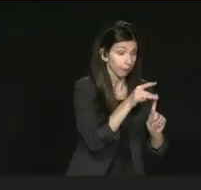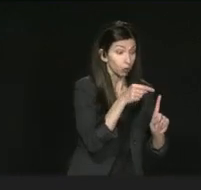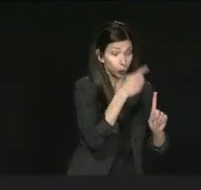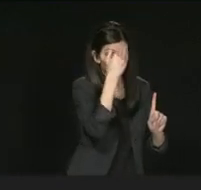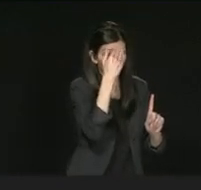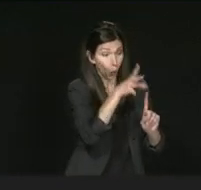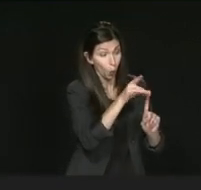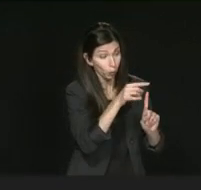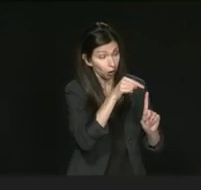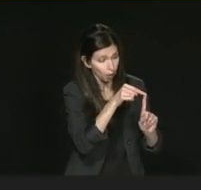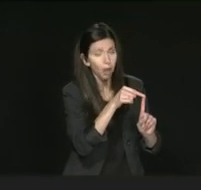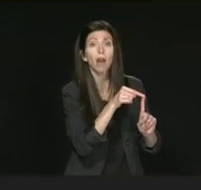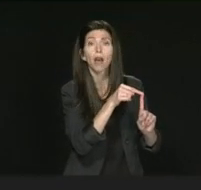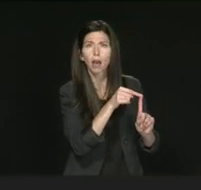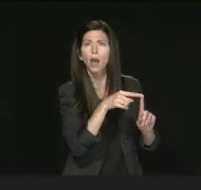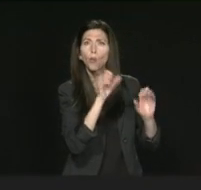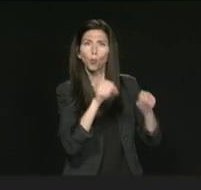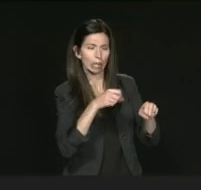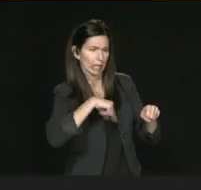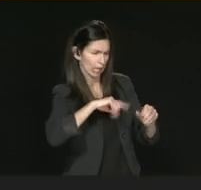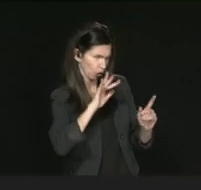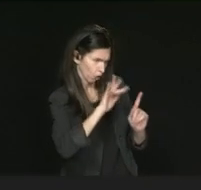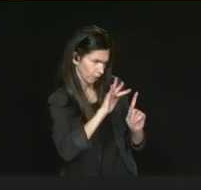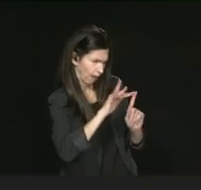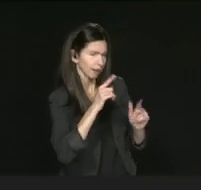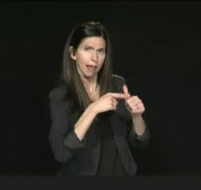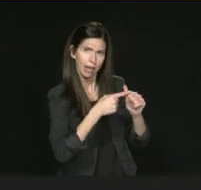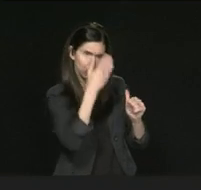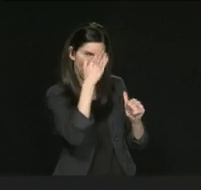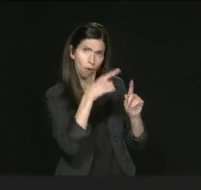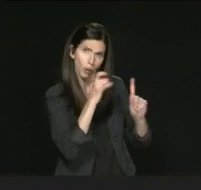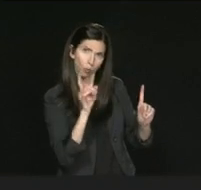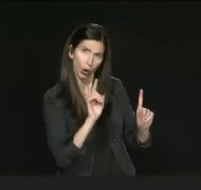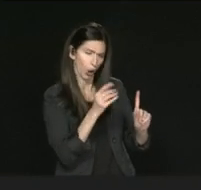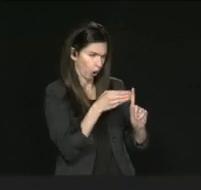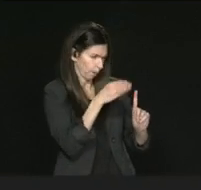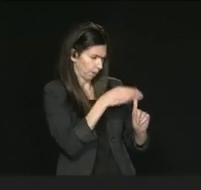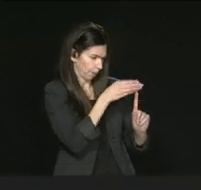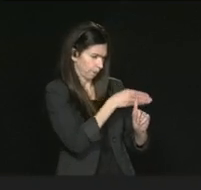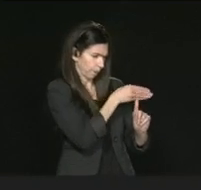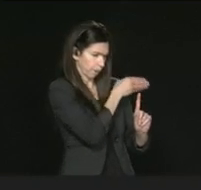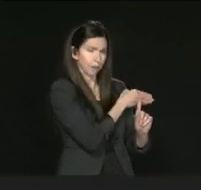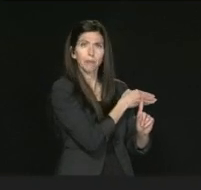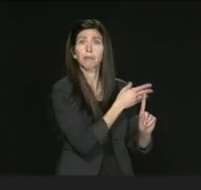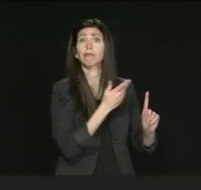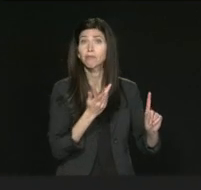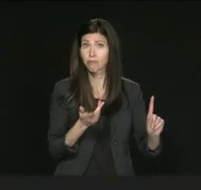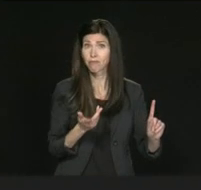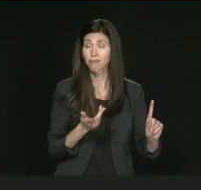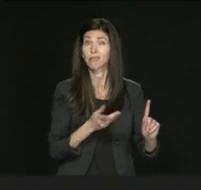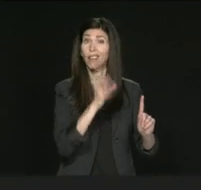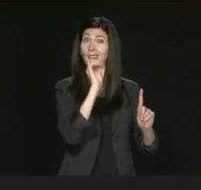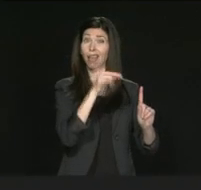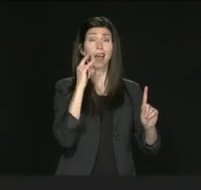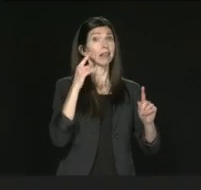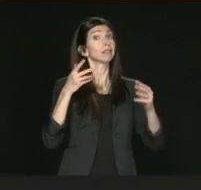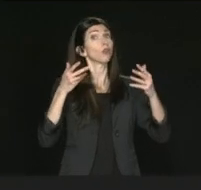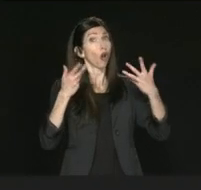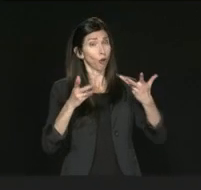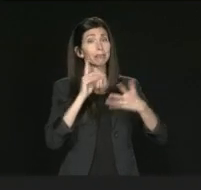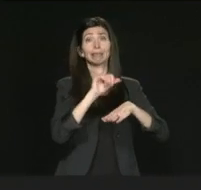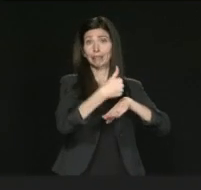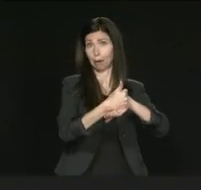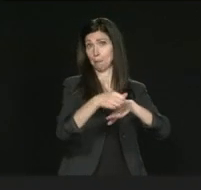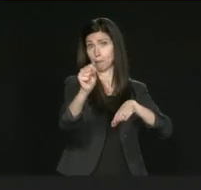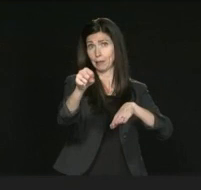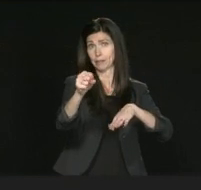do contact tracing. That is already in place as the fundamental measure. But so how do we